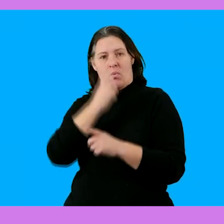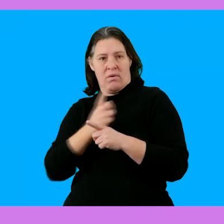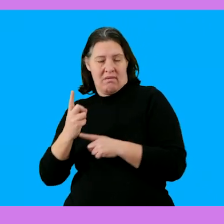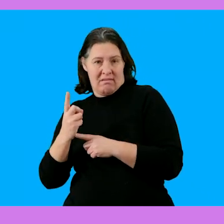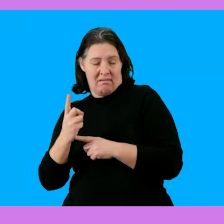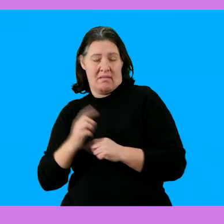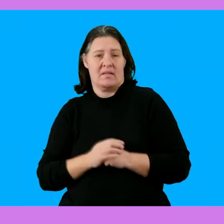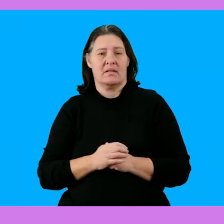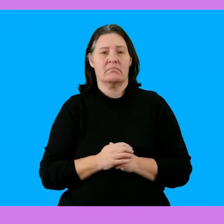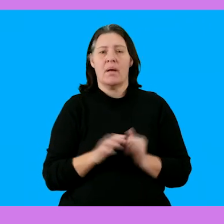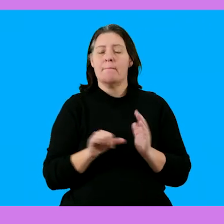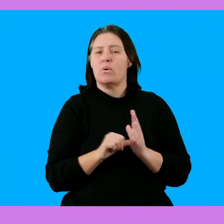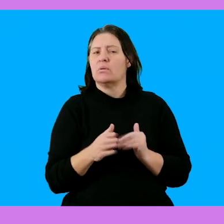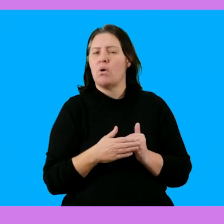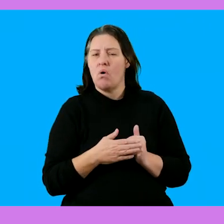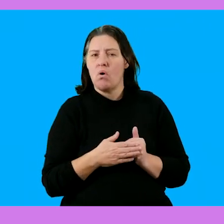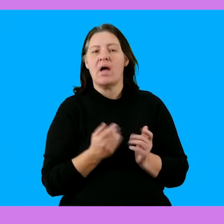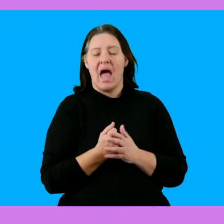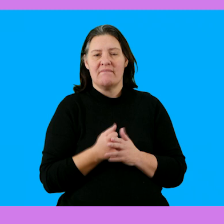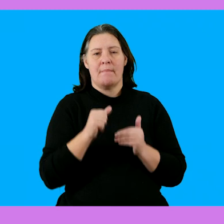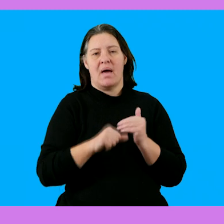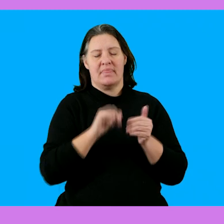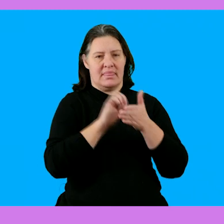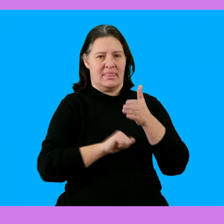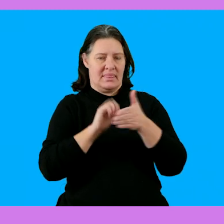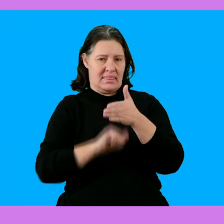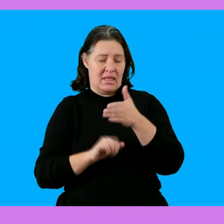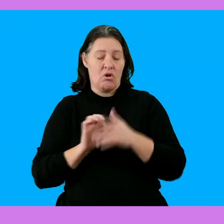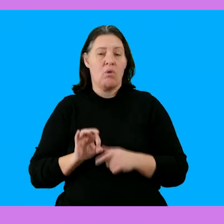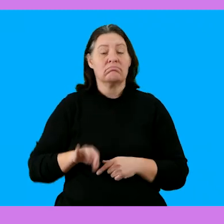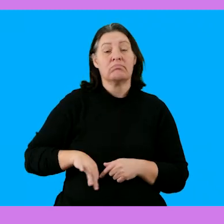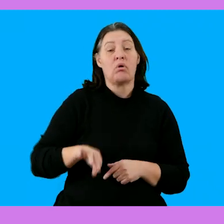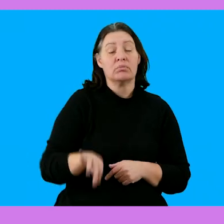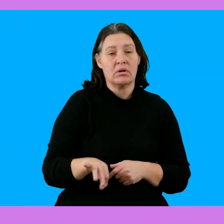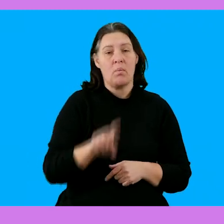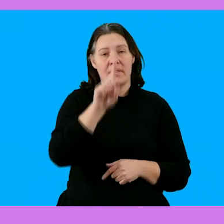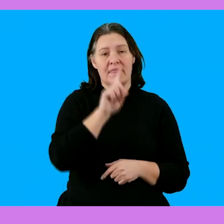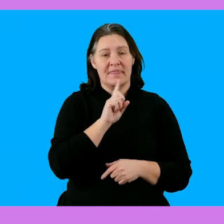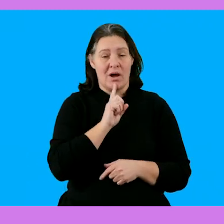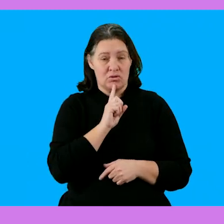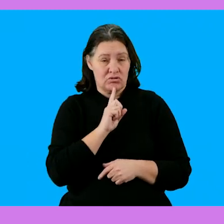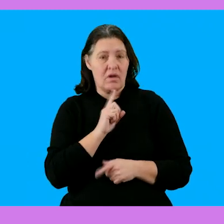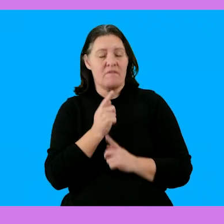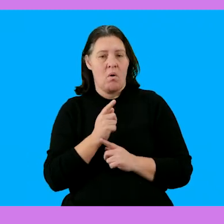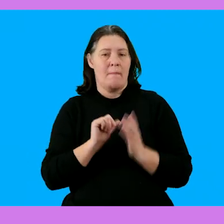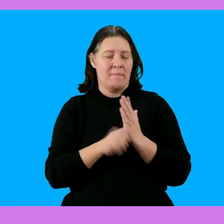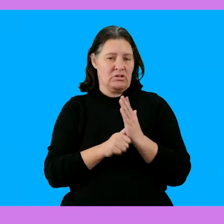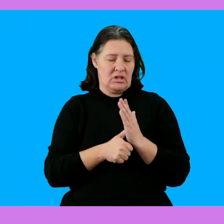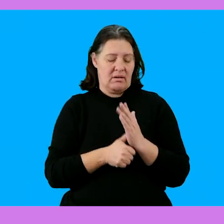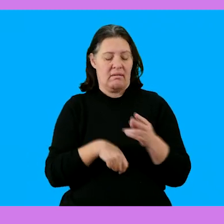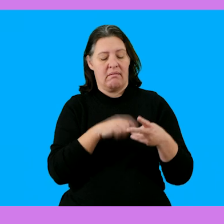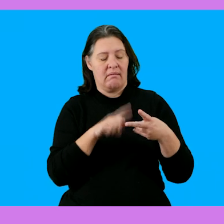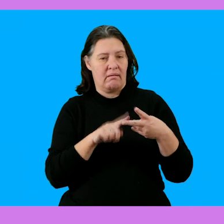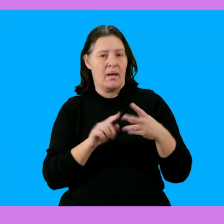week. What else is important? She has monthly deductions, meaning she contributes 1,000 Rand per month to a